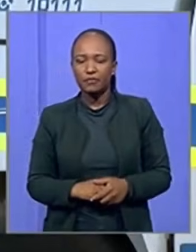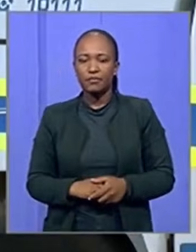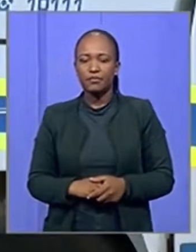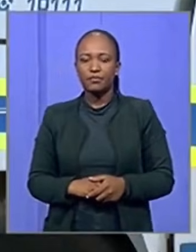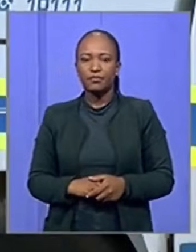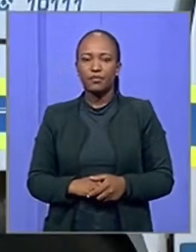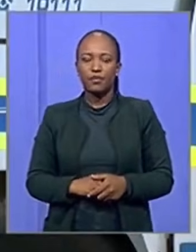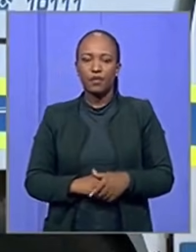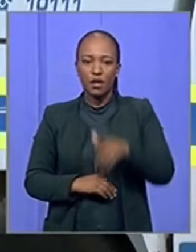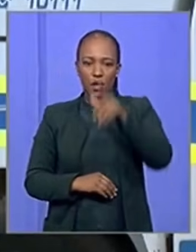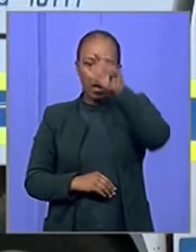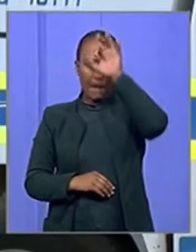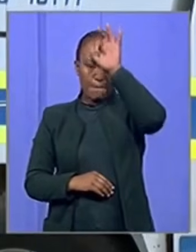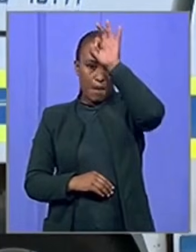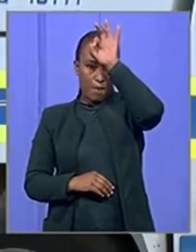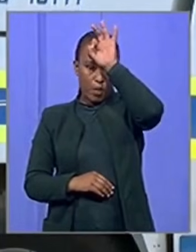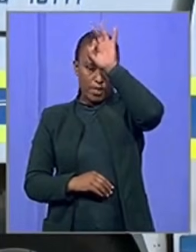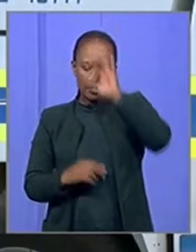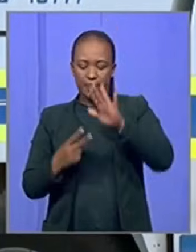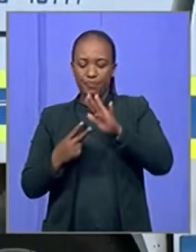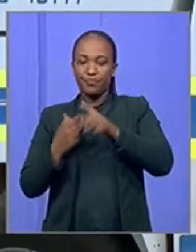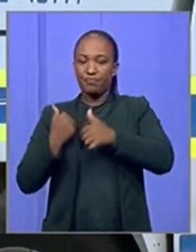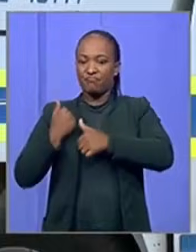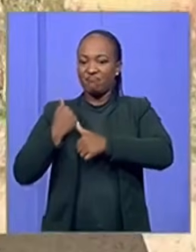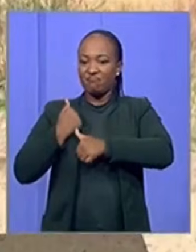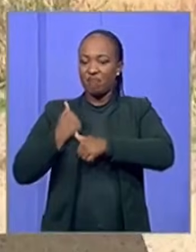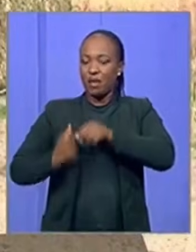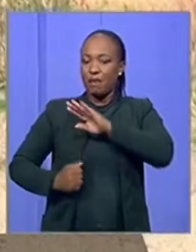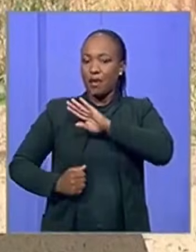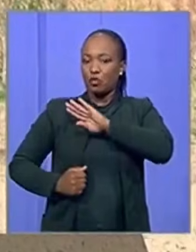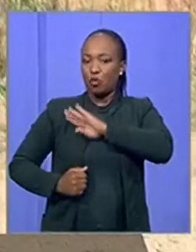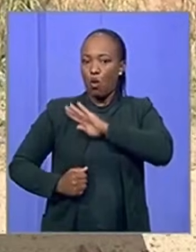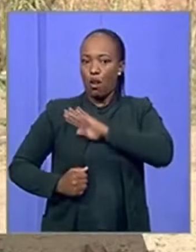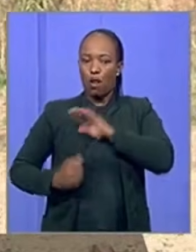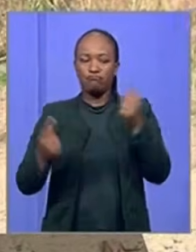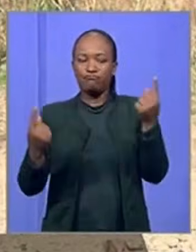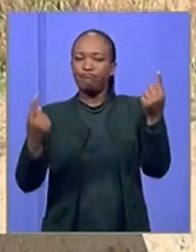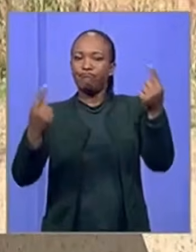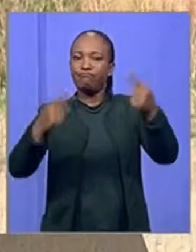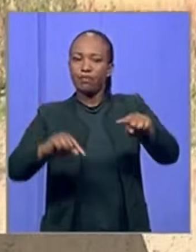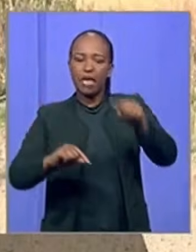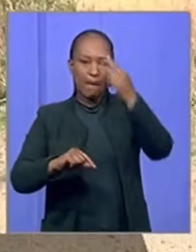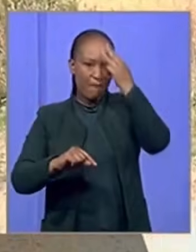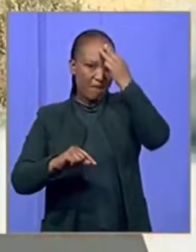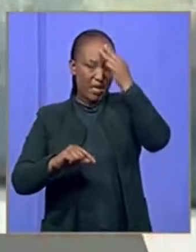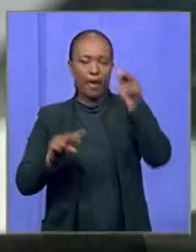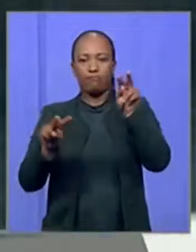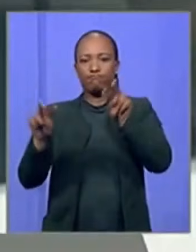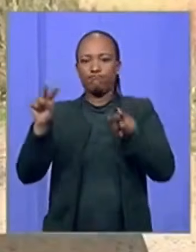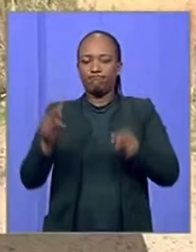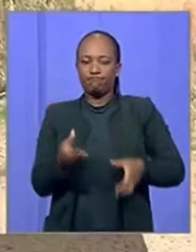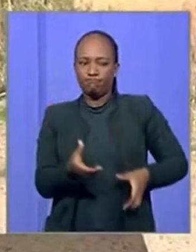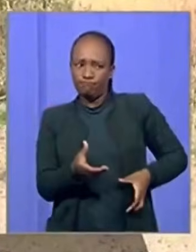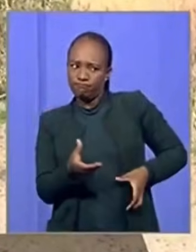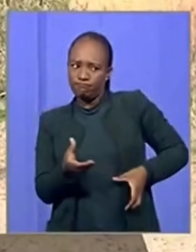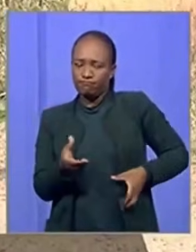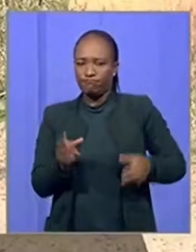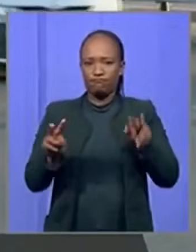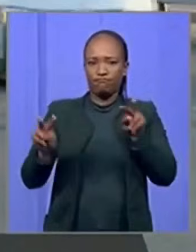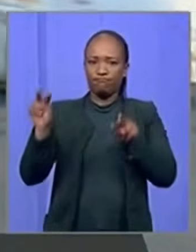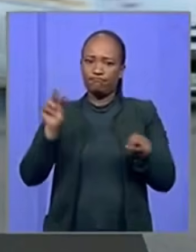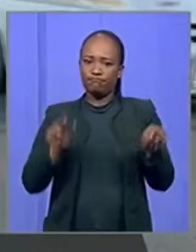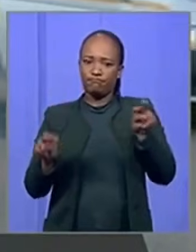Mapodisi le mashole ba rometswe ka bontsi mo Mahikeng. Mme le fa go ne go solofetswe gore ditshupetso tse di